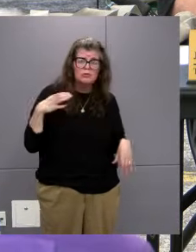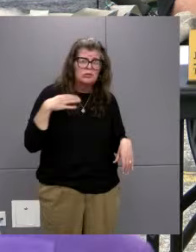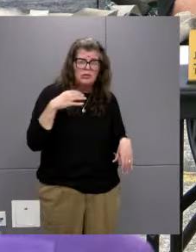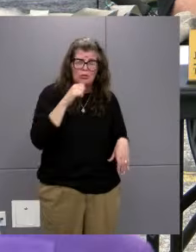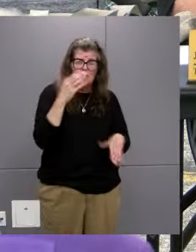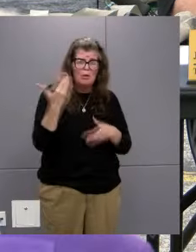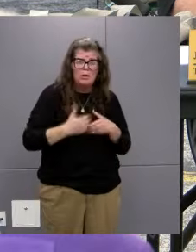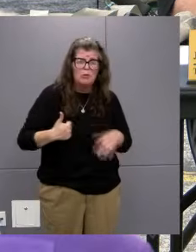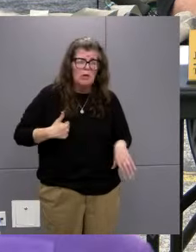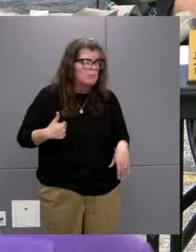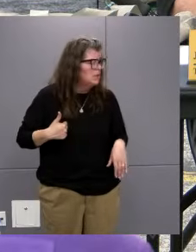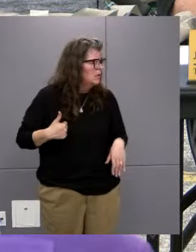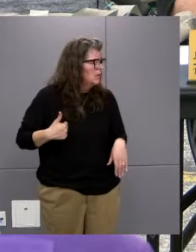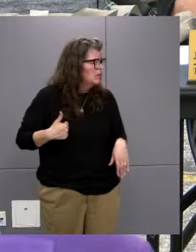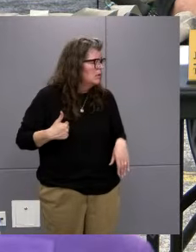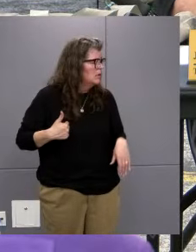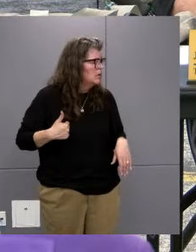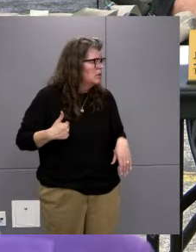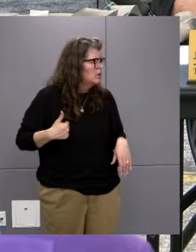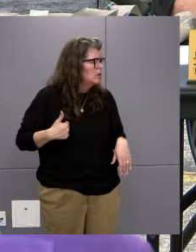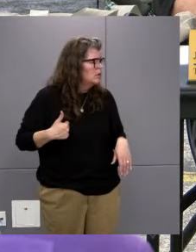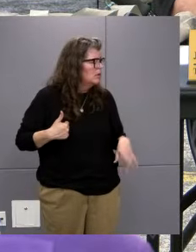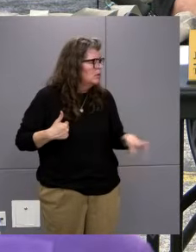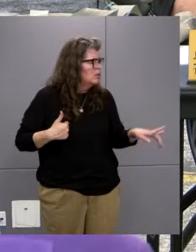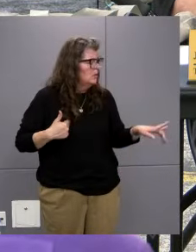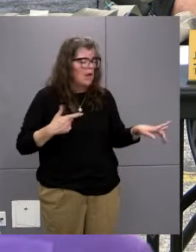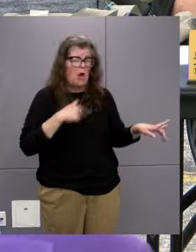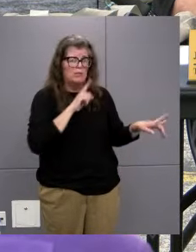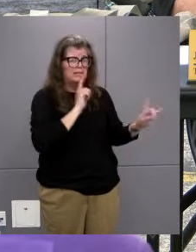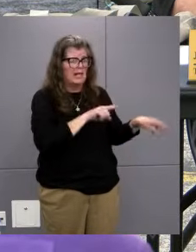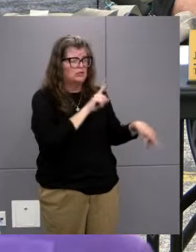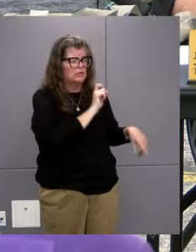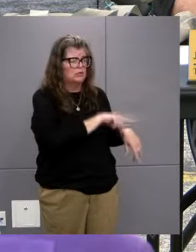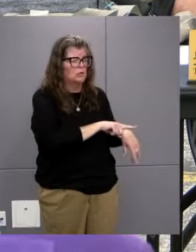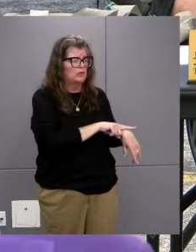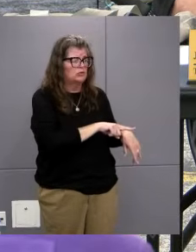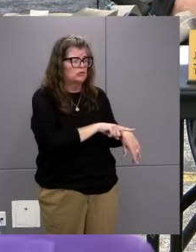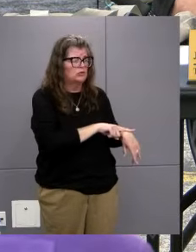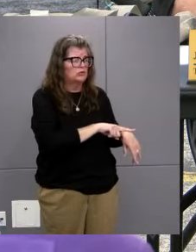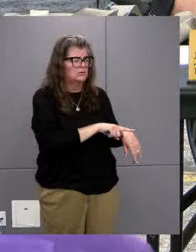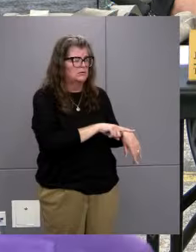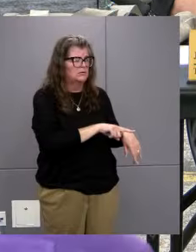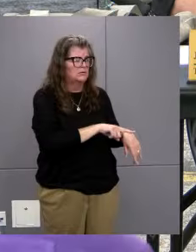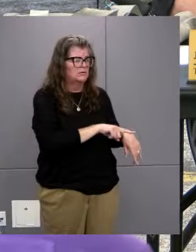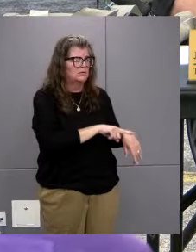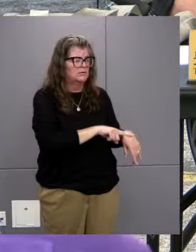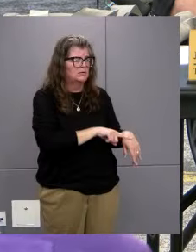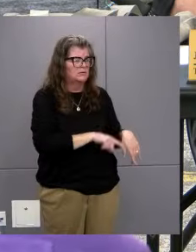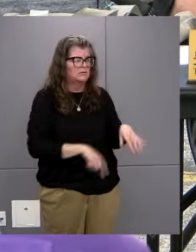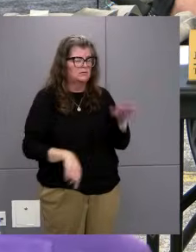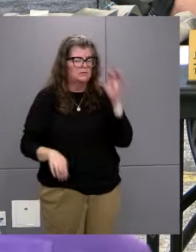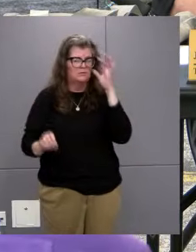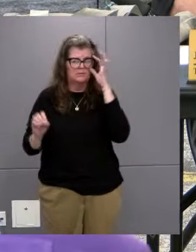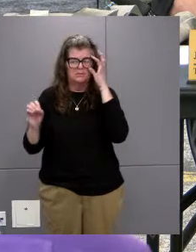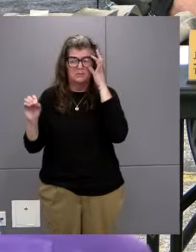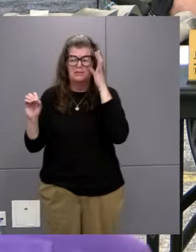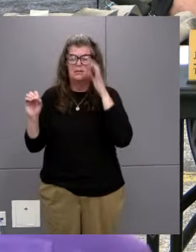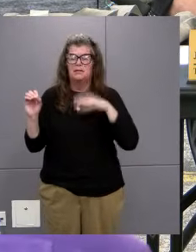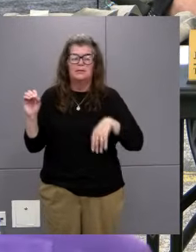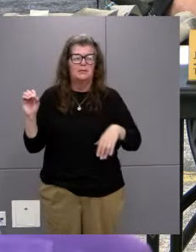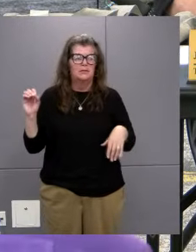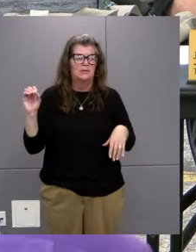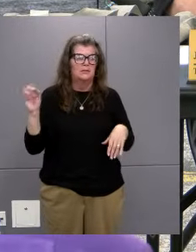Diane. No, she was just answering a question for me, John. Okay. And so